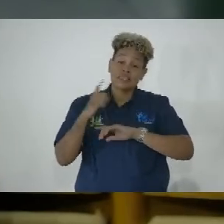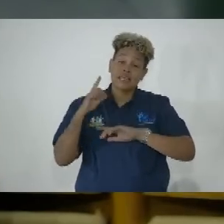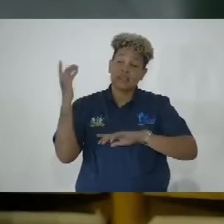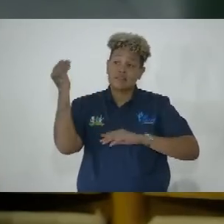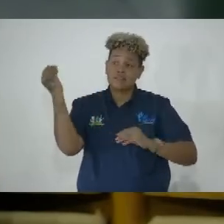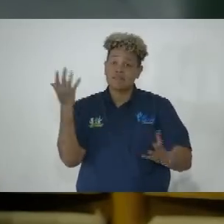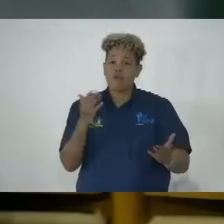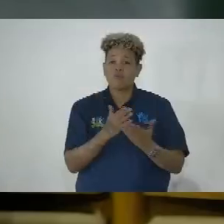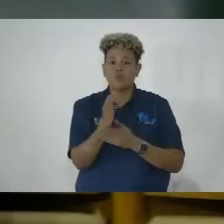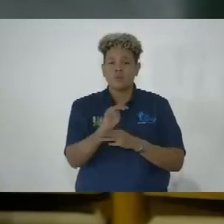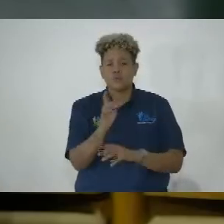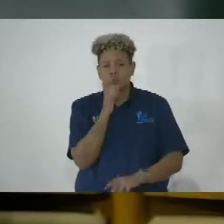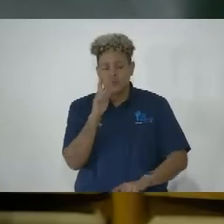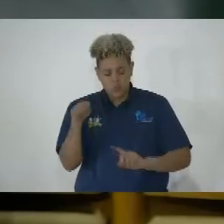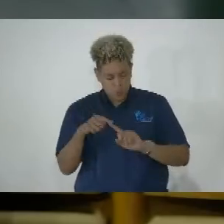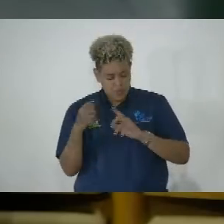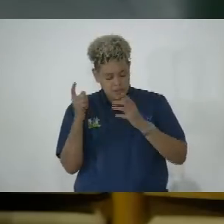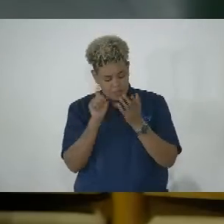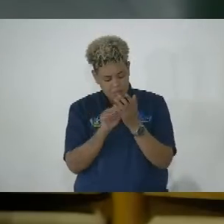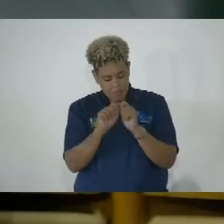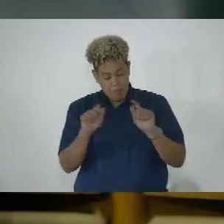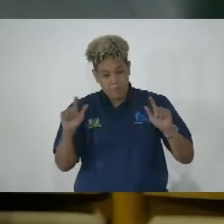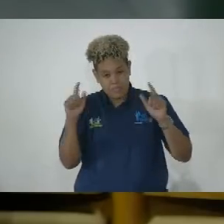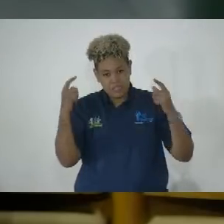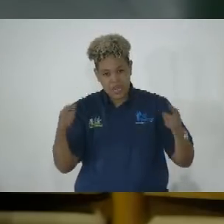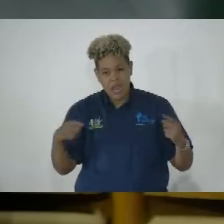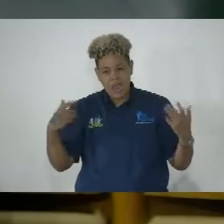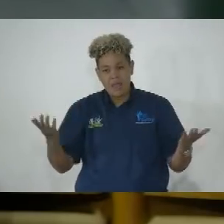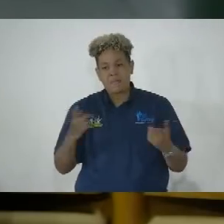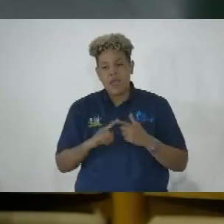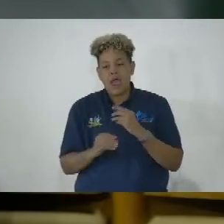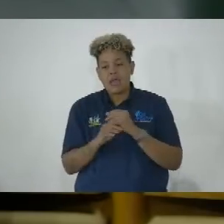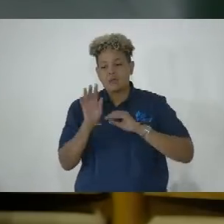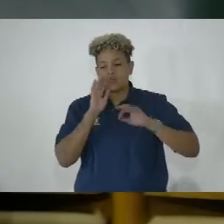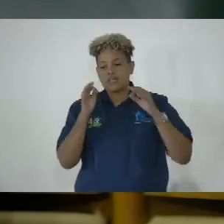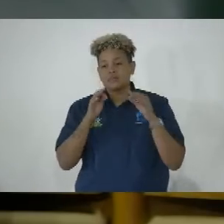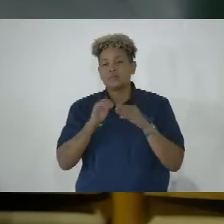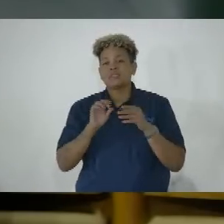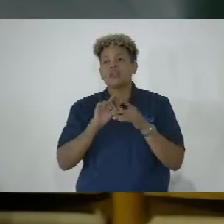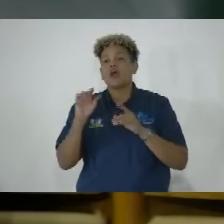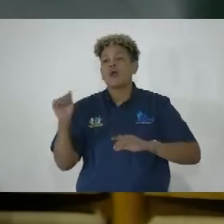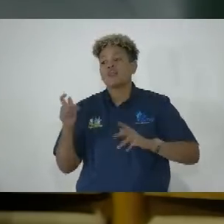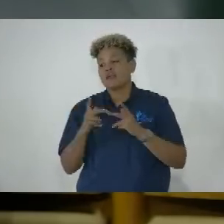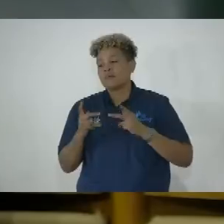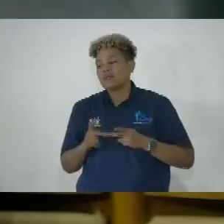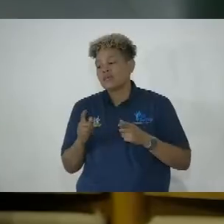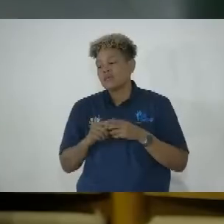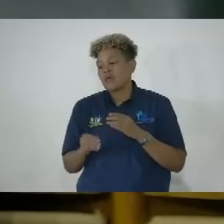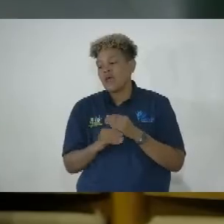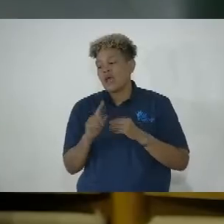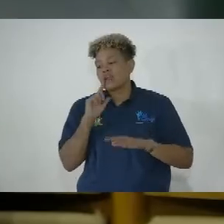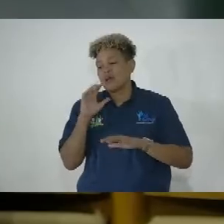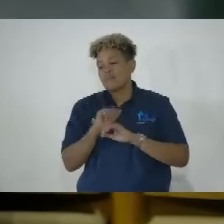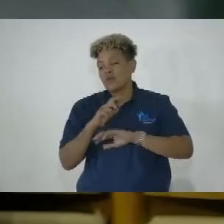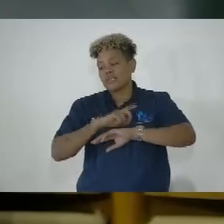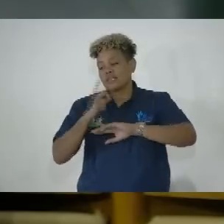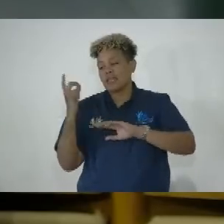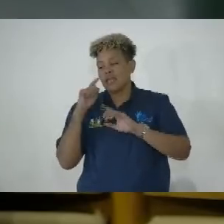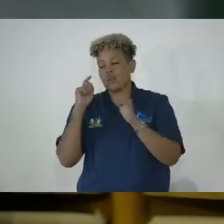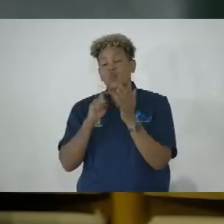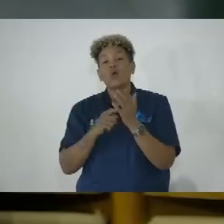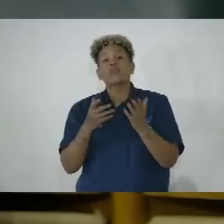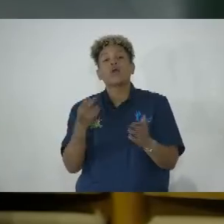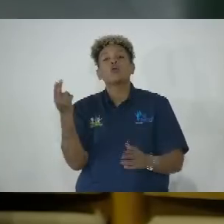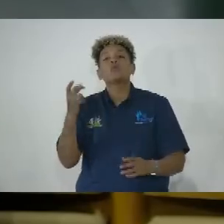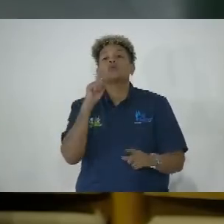by the minister by notice published in the Gazette. And as was explained in that other place, an appointed day notice is being used to ensure that